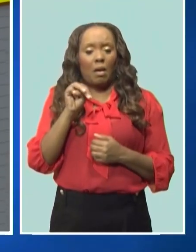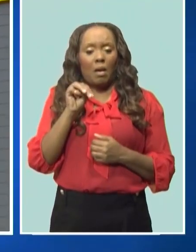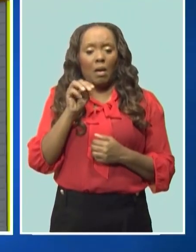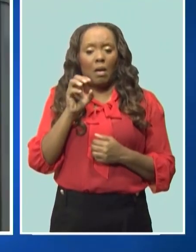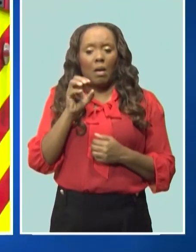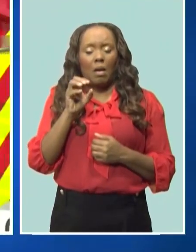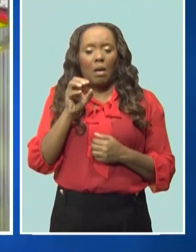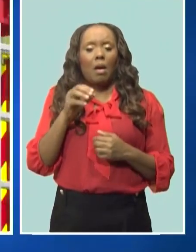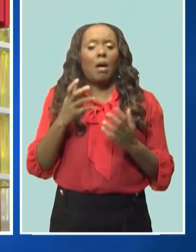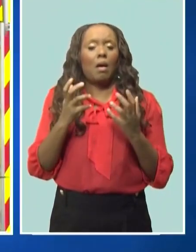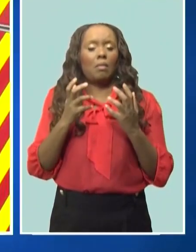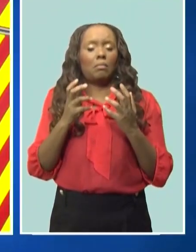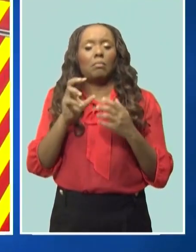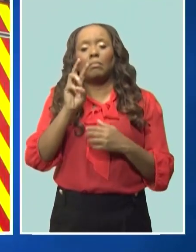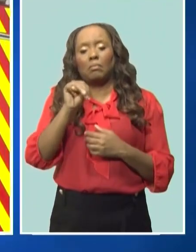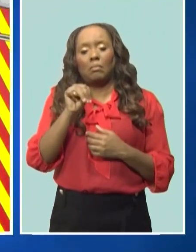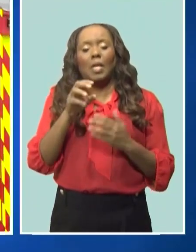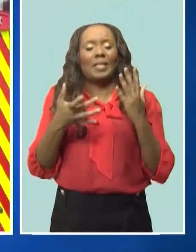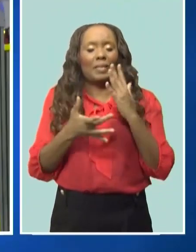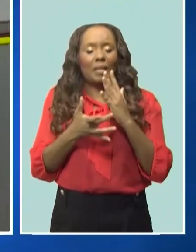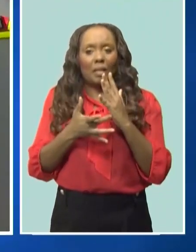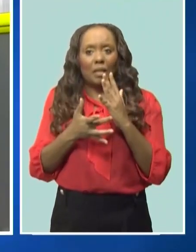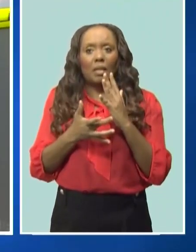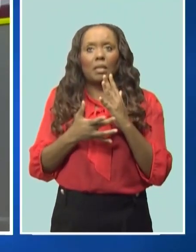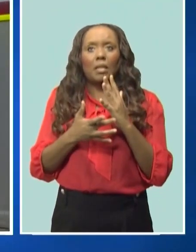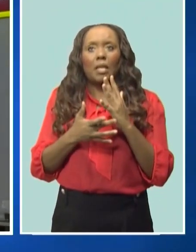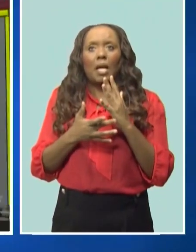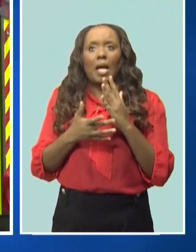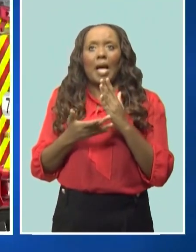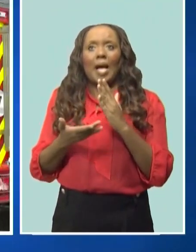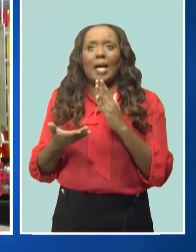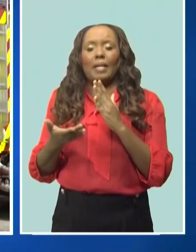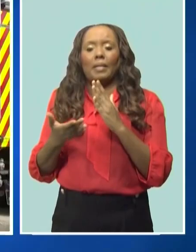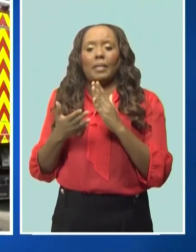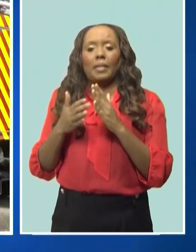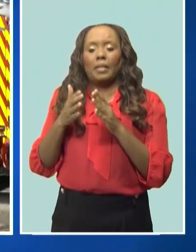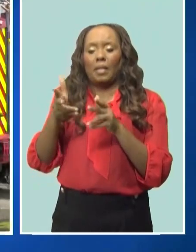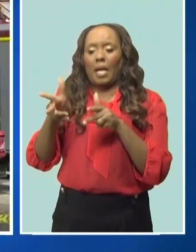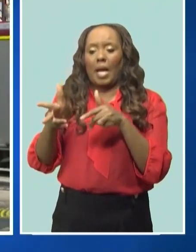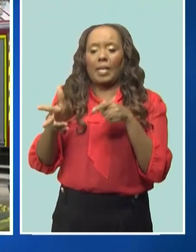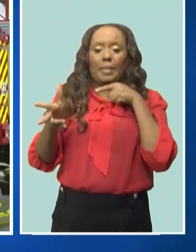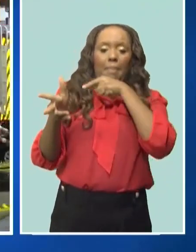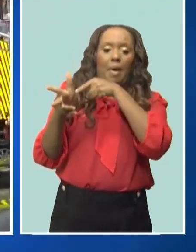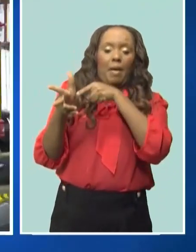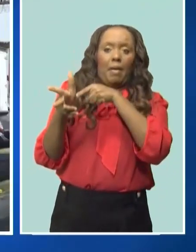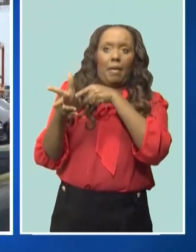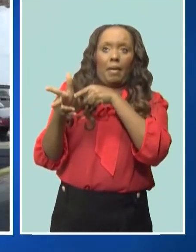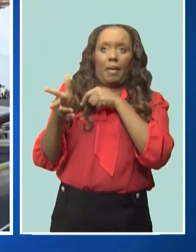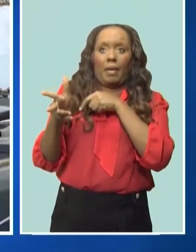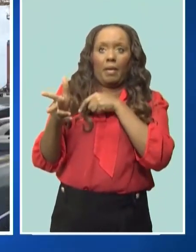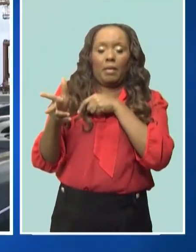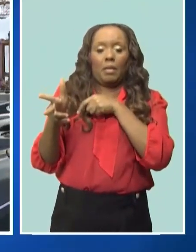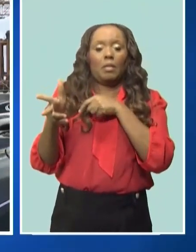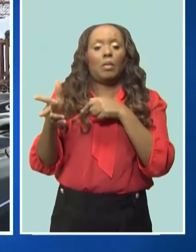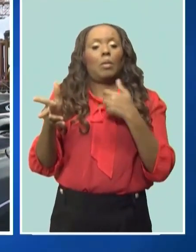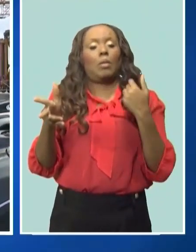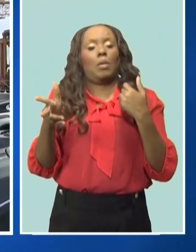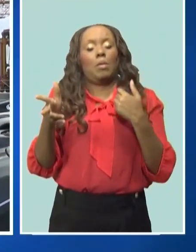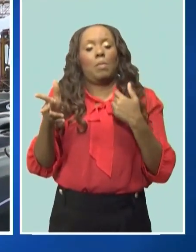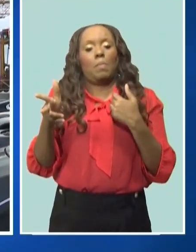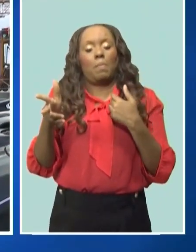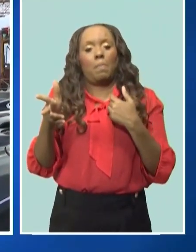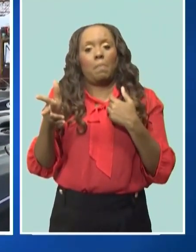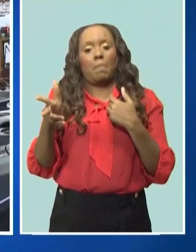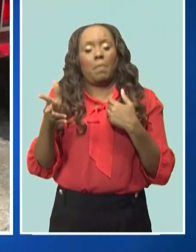allows us to stay from a distance and extinguish a fire or control a fire that maybe an